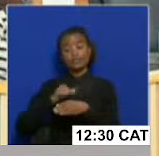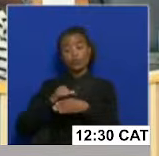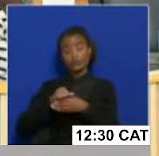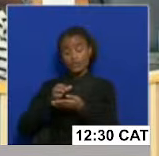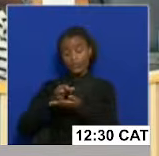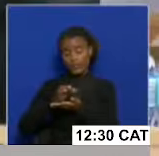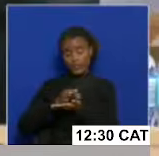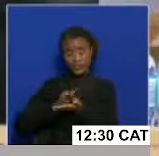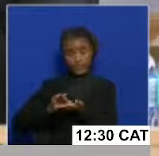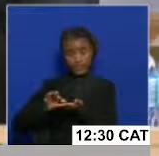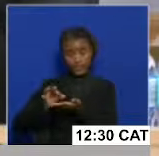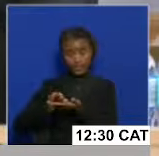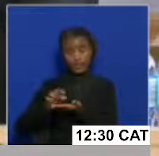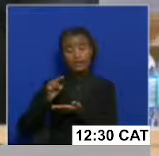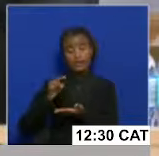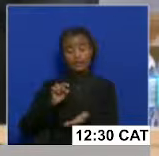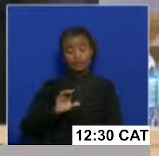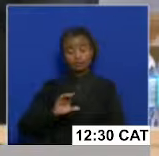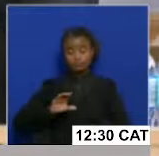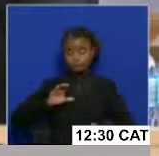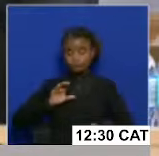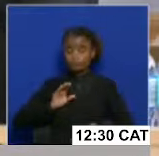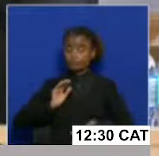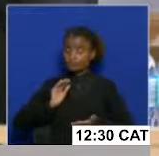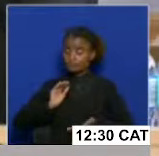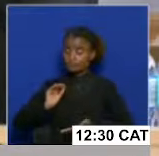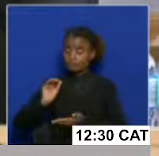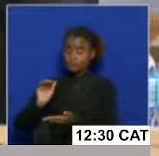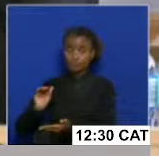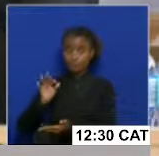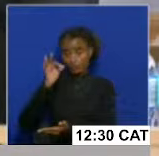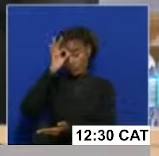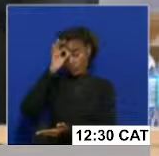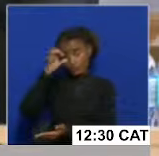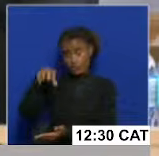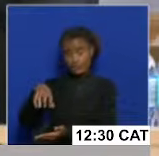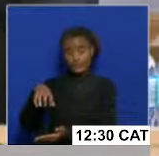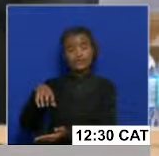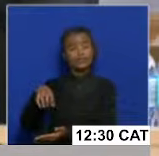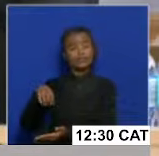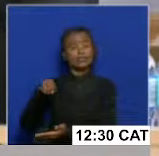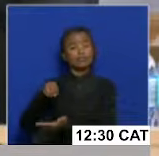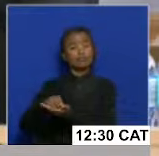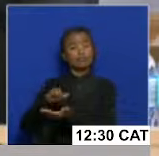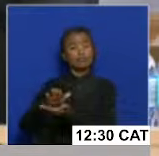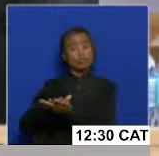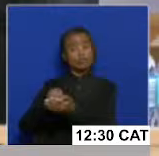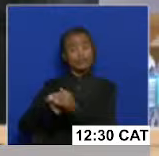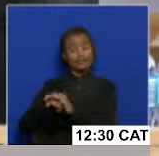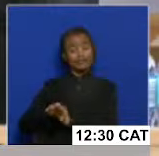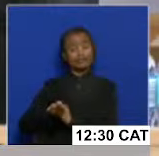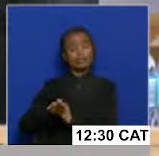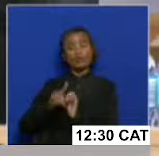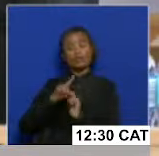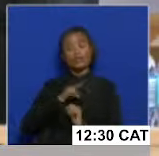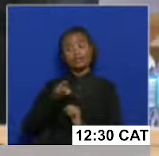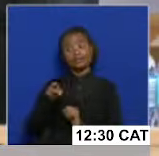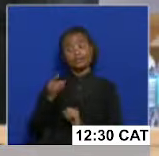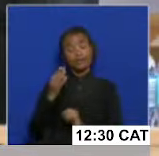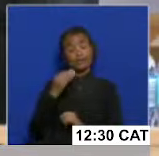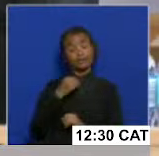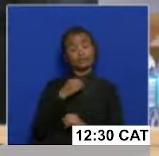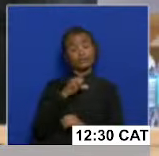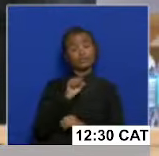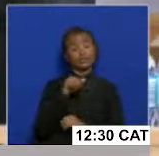so that when they want the SAP 30 number, they will get it, and the stones